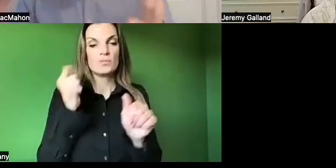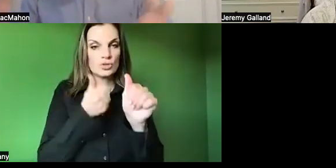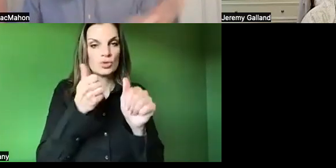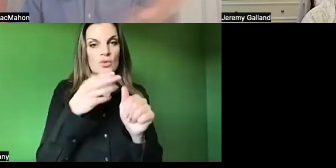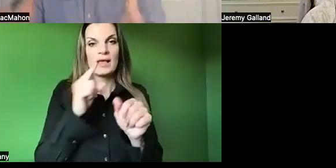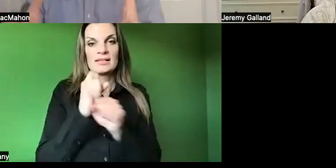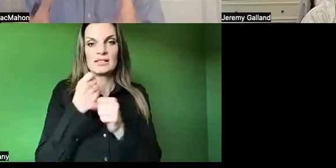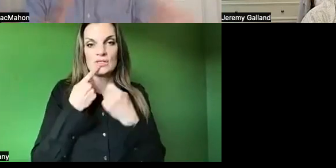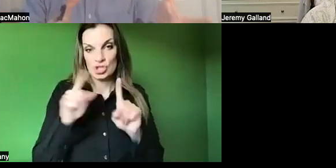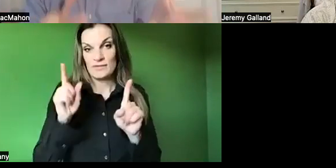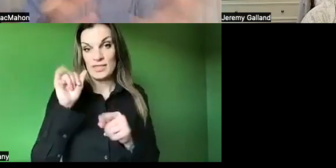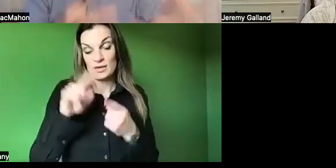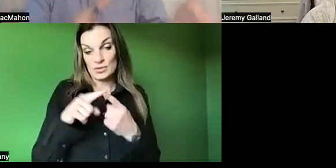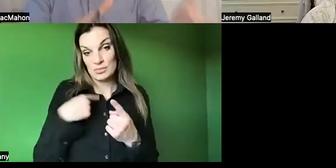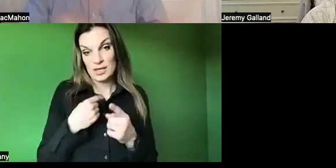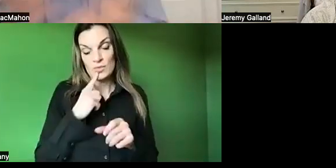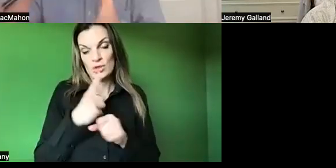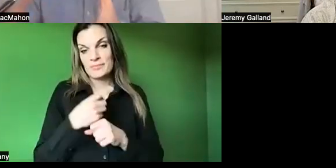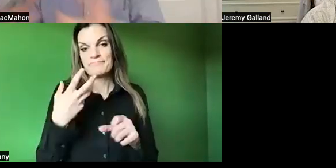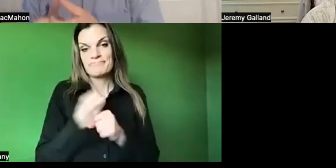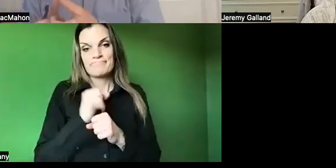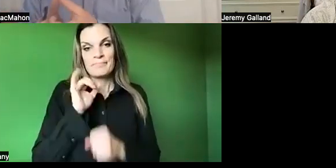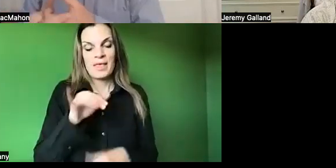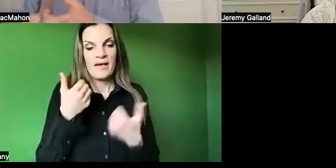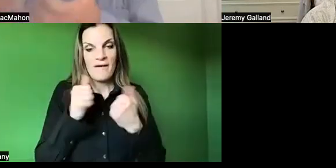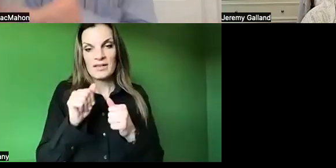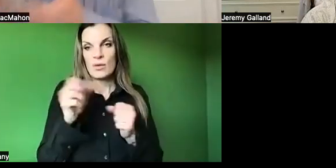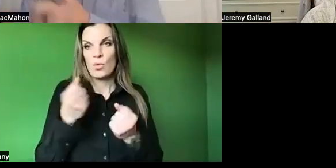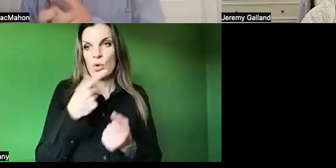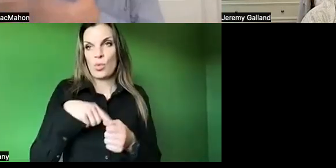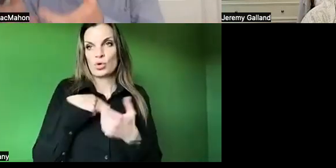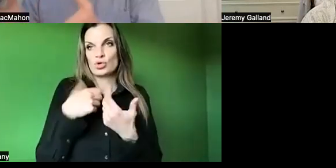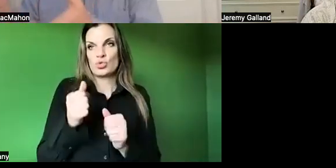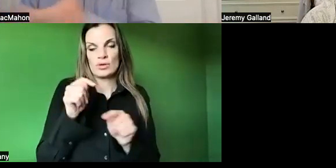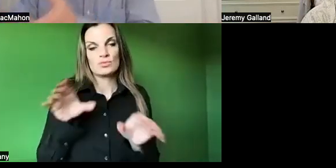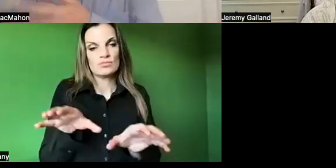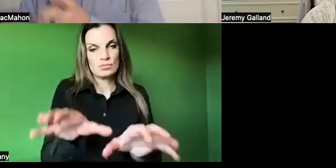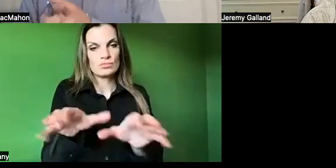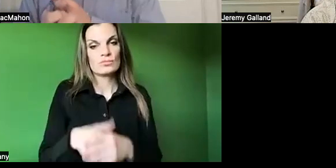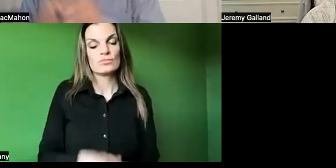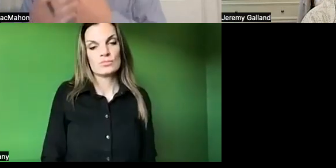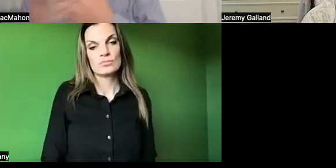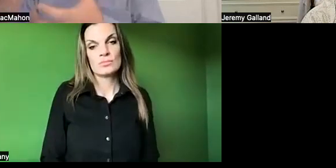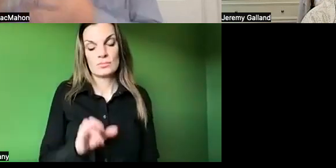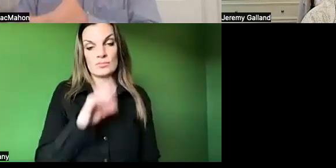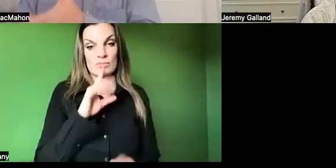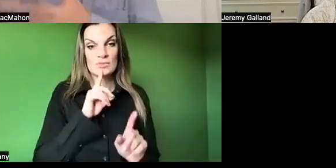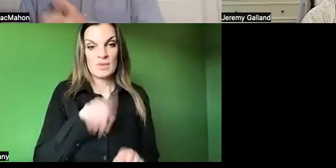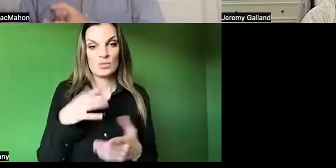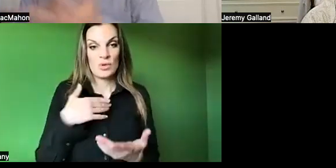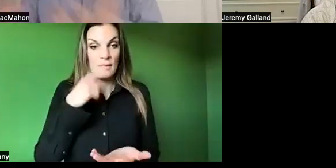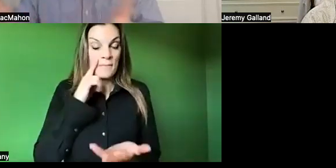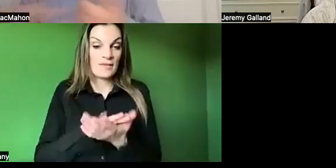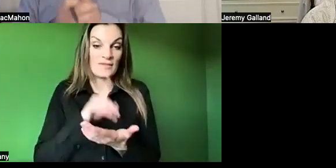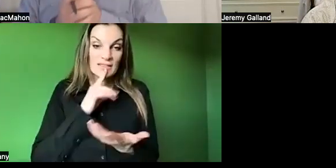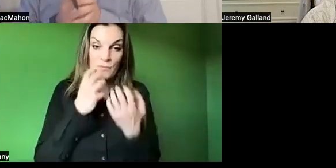And so that for me sums up the effort, sums up the initiative, and in response to what do I believe is